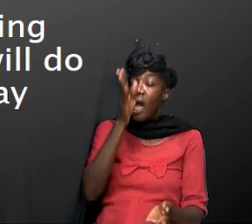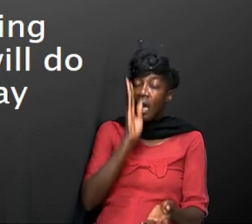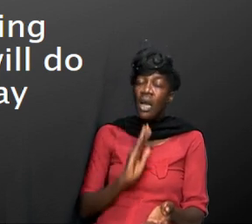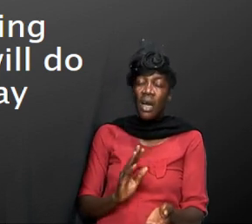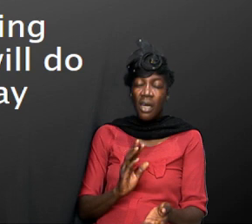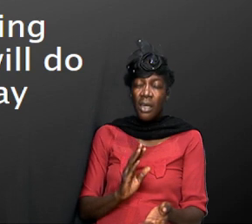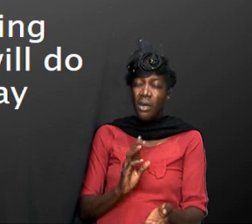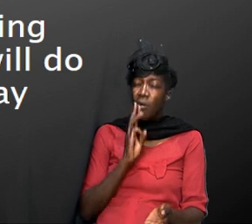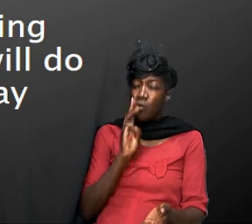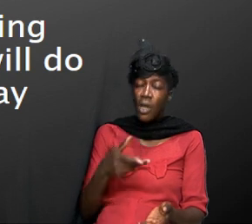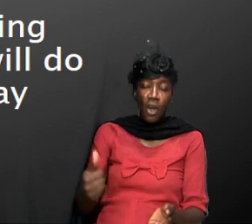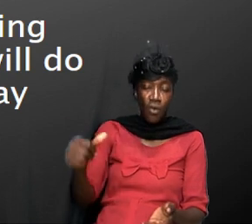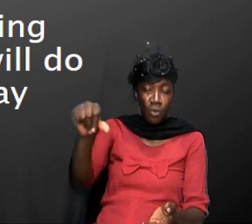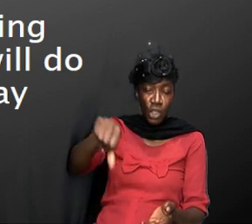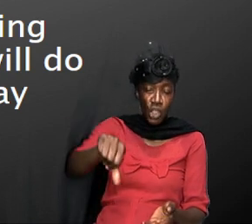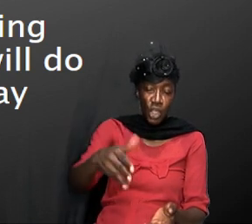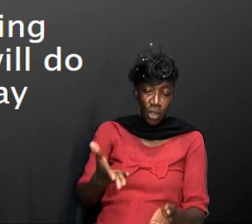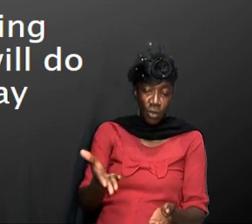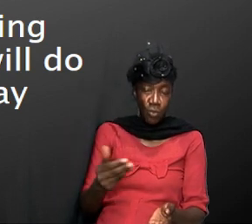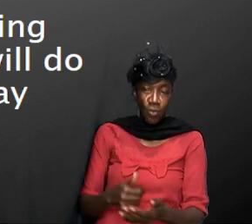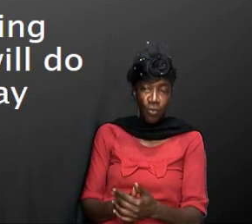us.